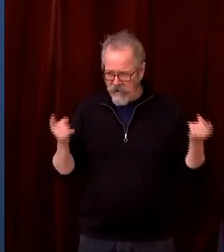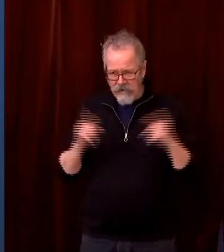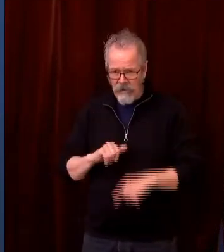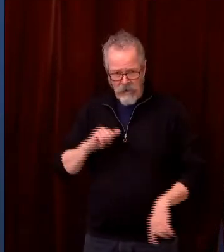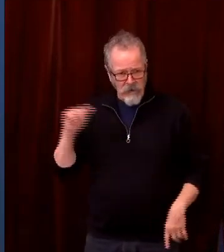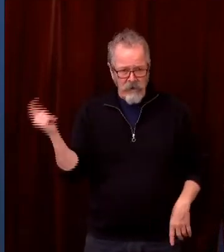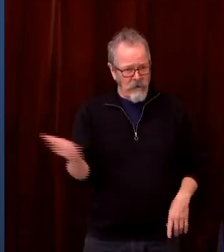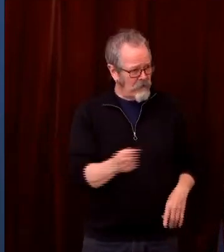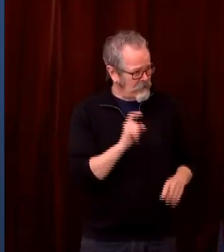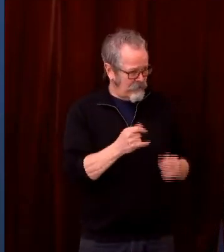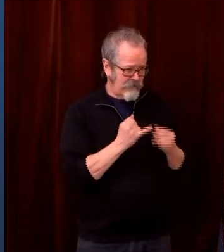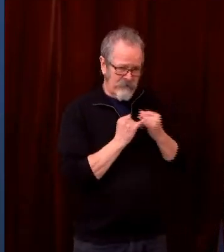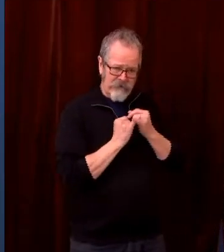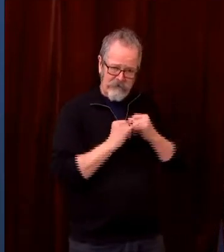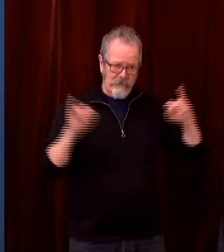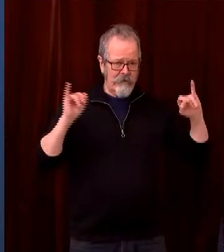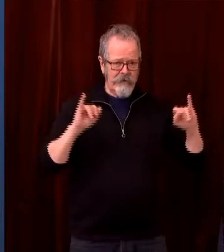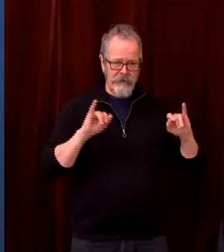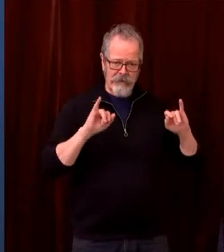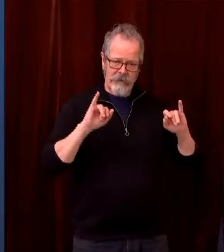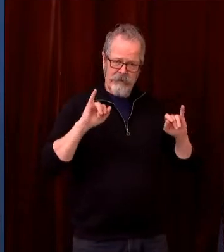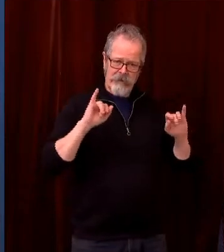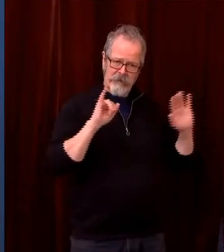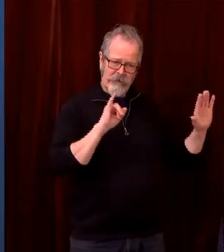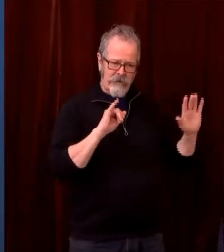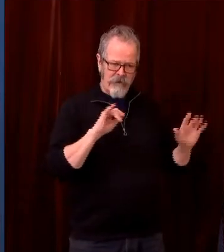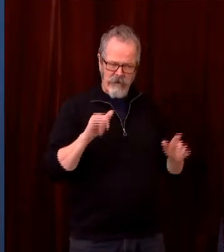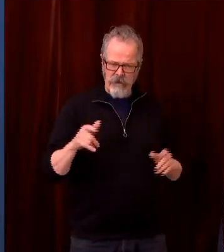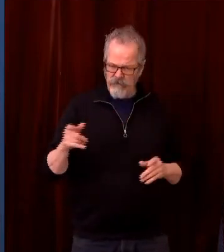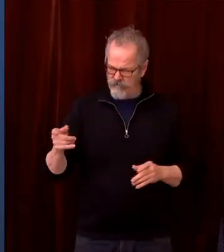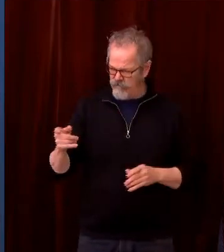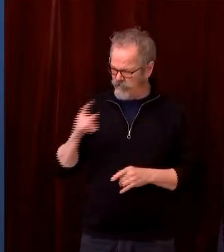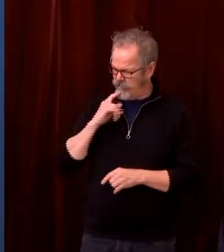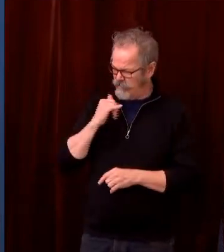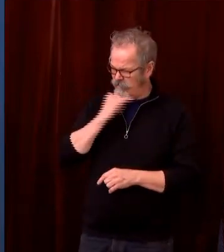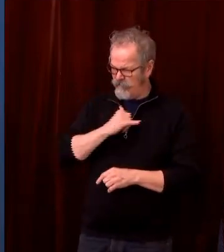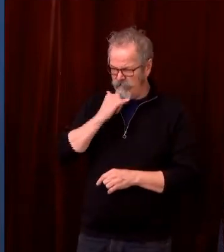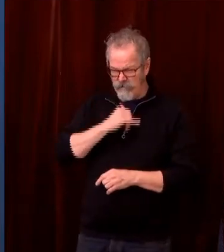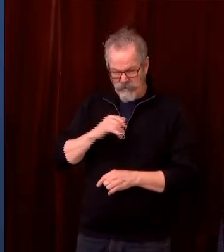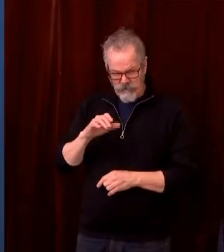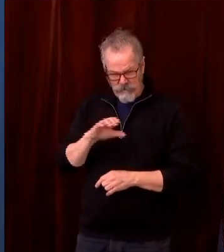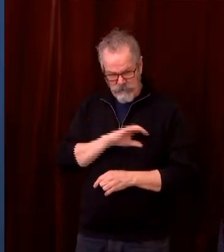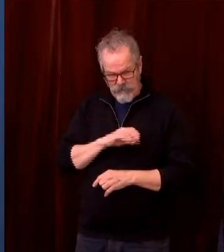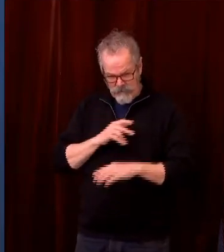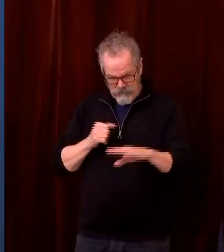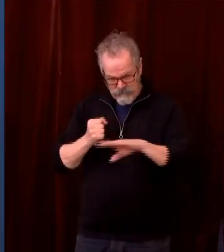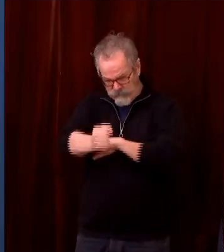Last question? Final question comes from Carolyn with the South Seattle Emerald.